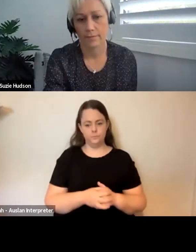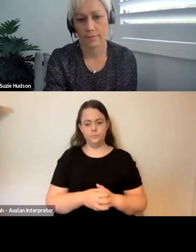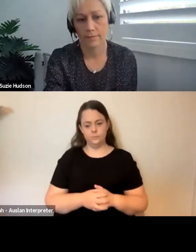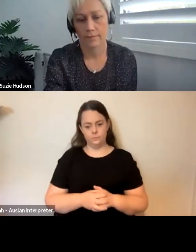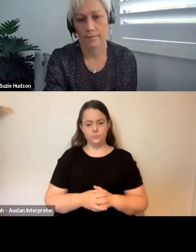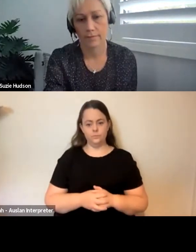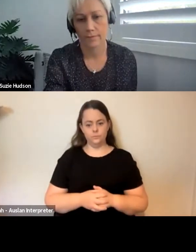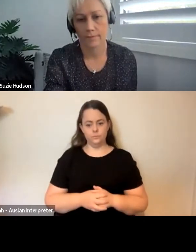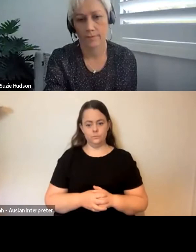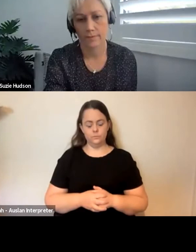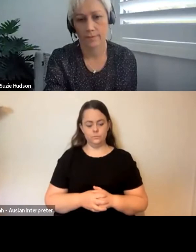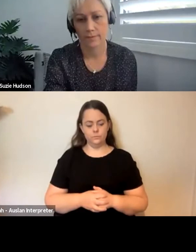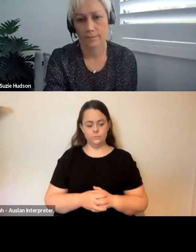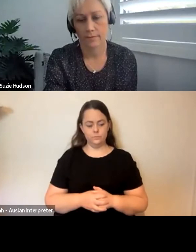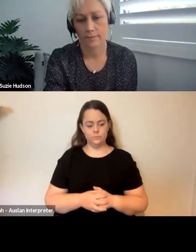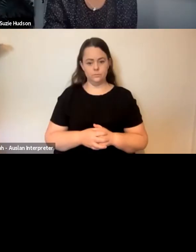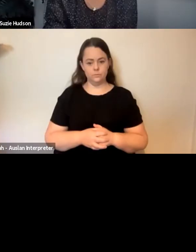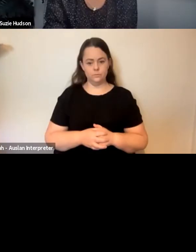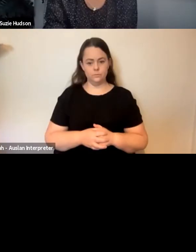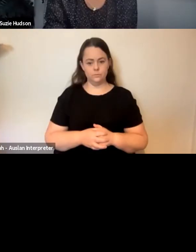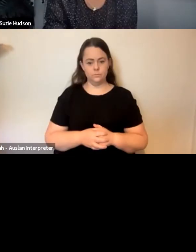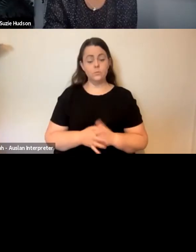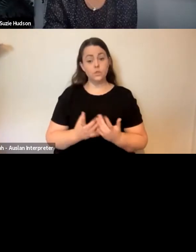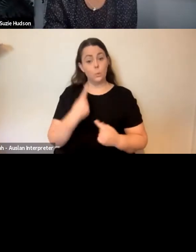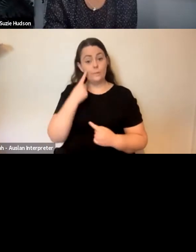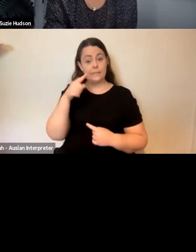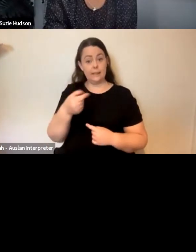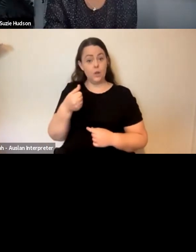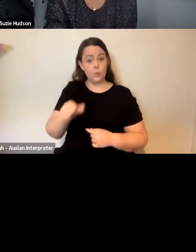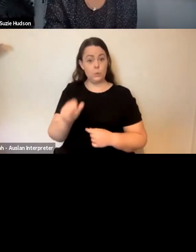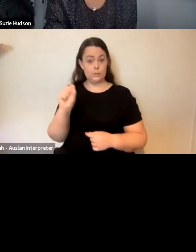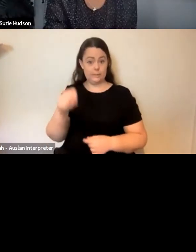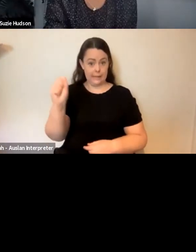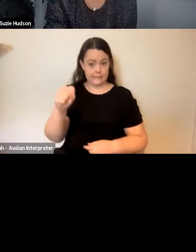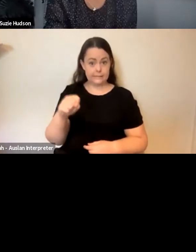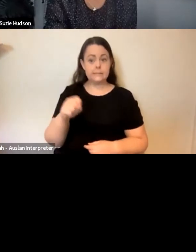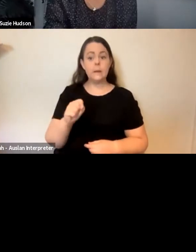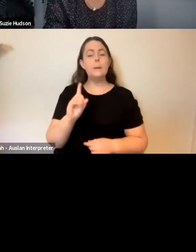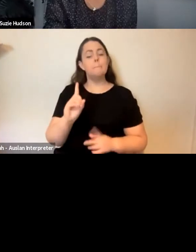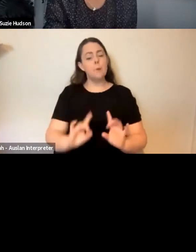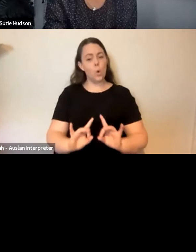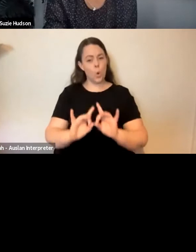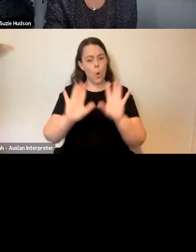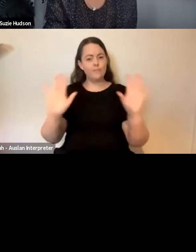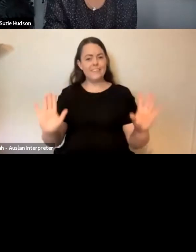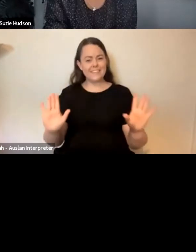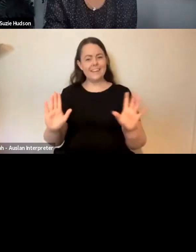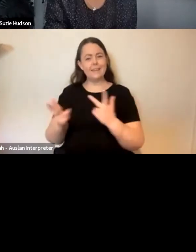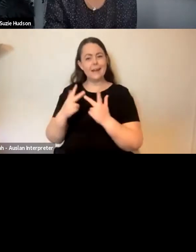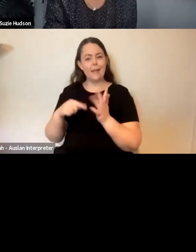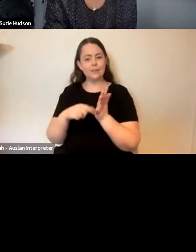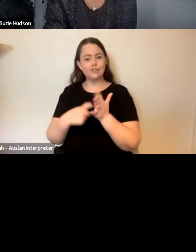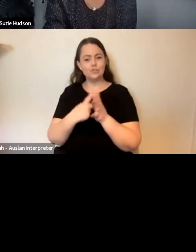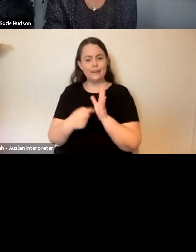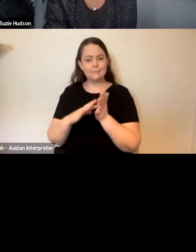And then, so yes, we have seen it used, but then obviously there's a treatment matching and